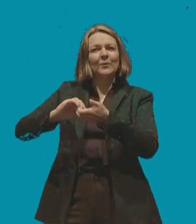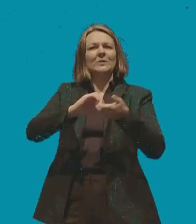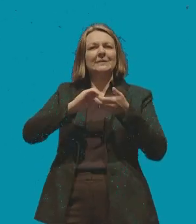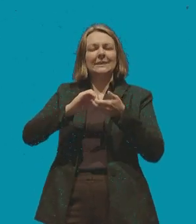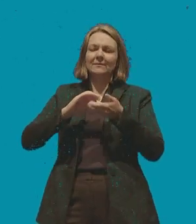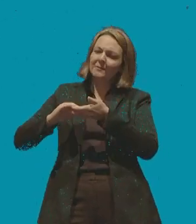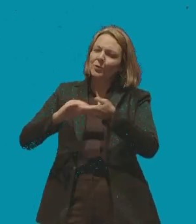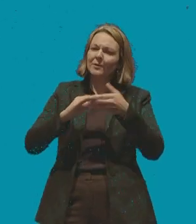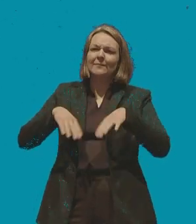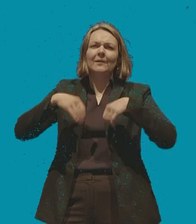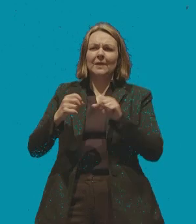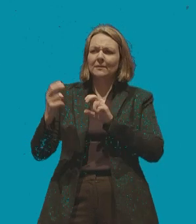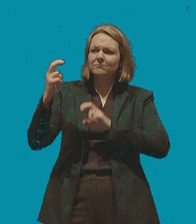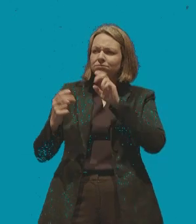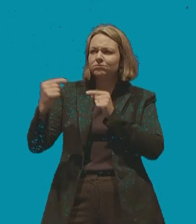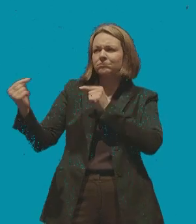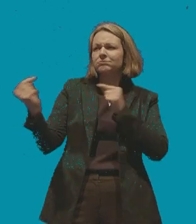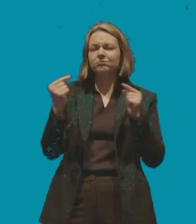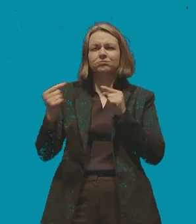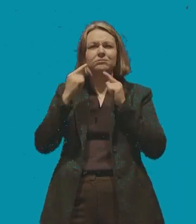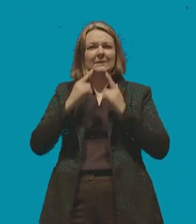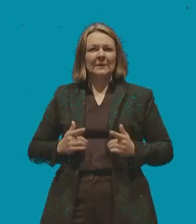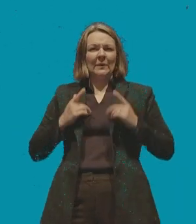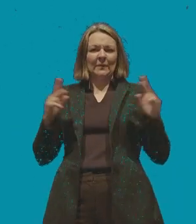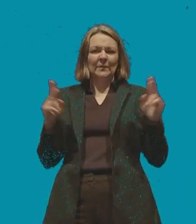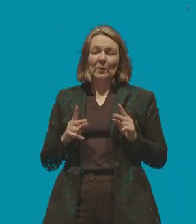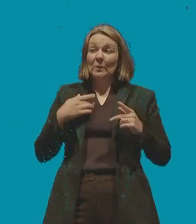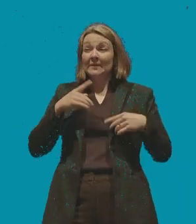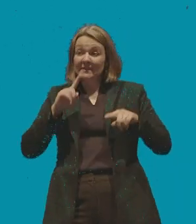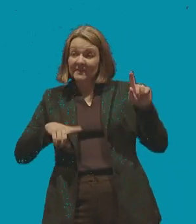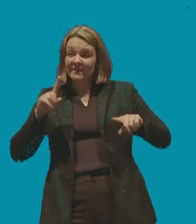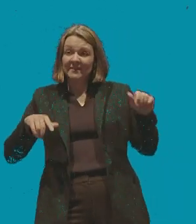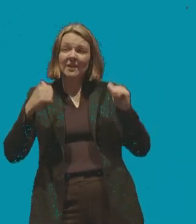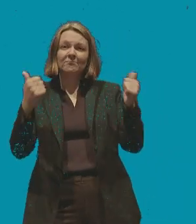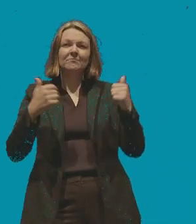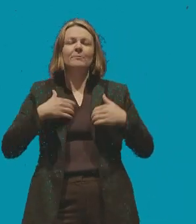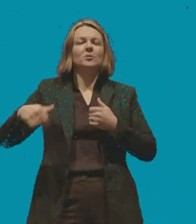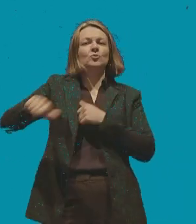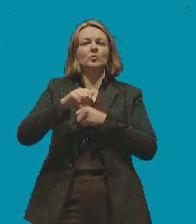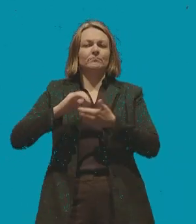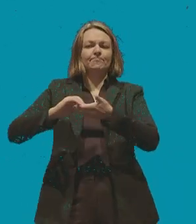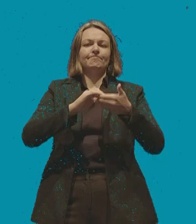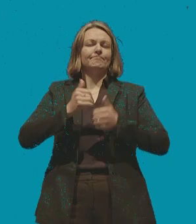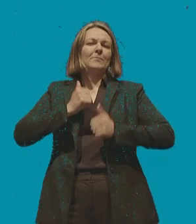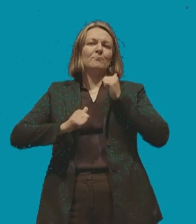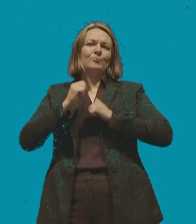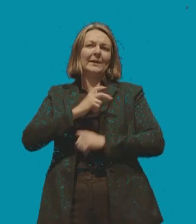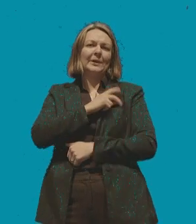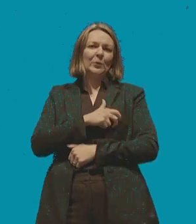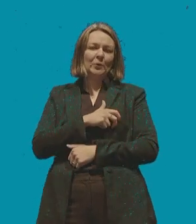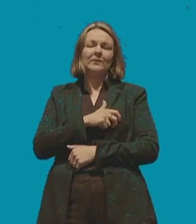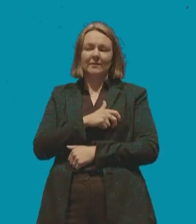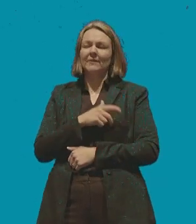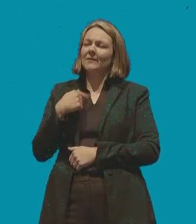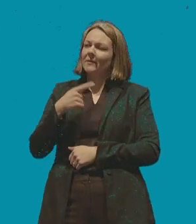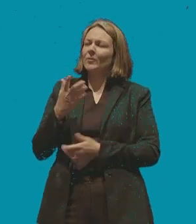part in the debates with respect for each other's delegates' views where they differ. And let's take pride in our union. We have and can be